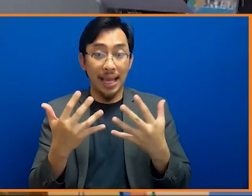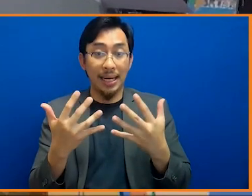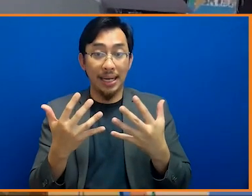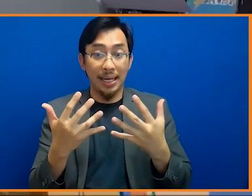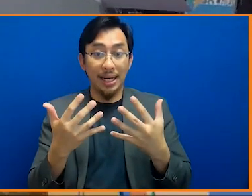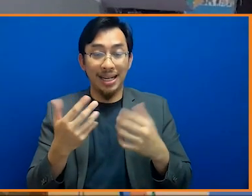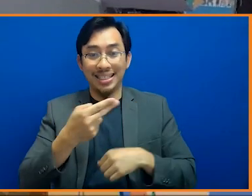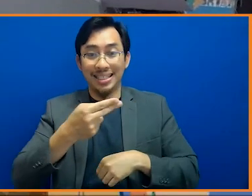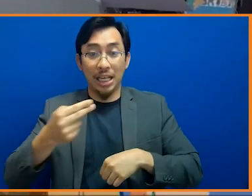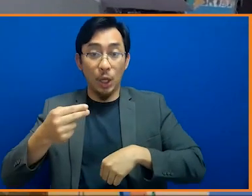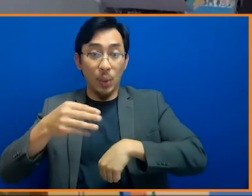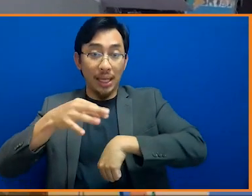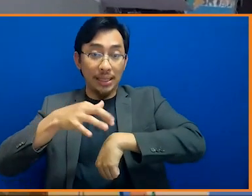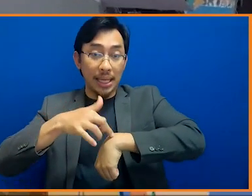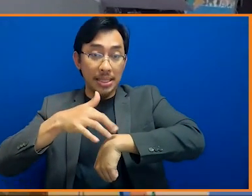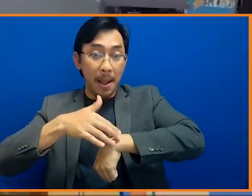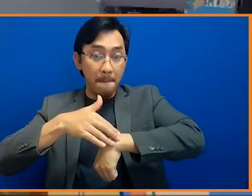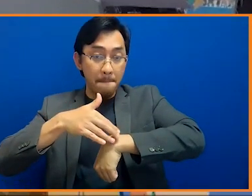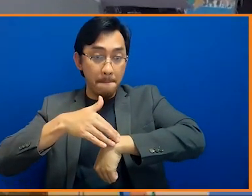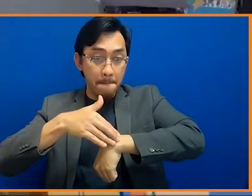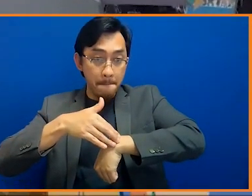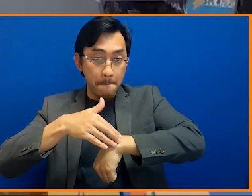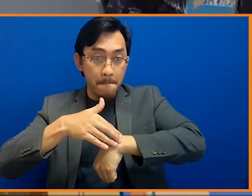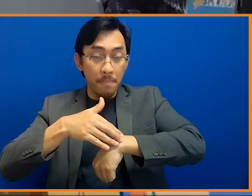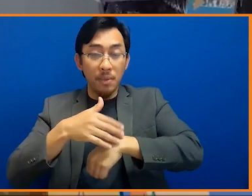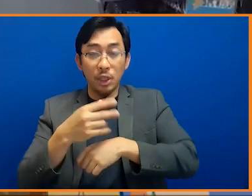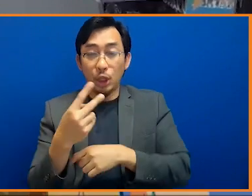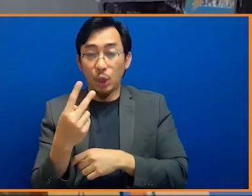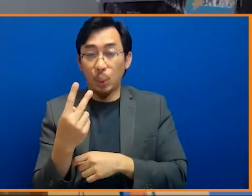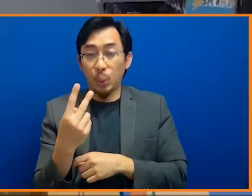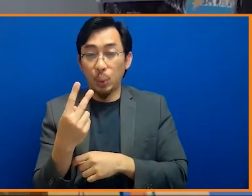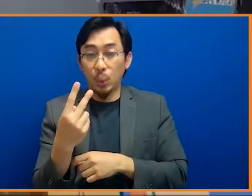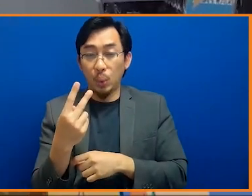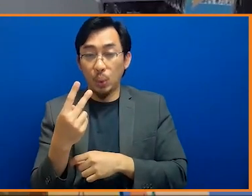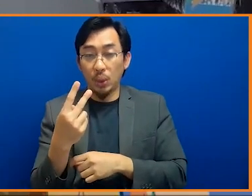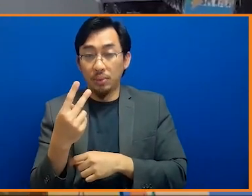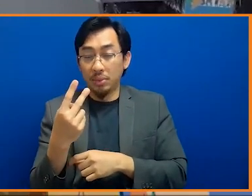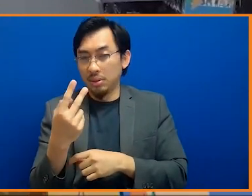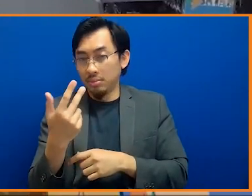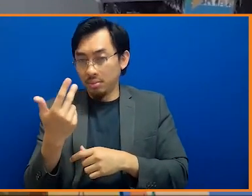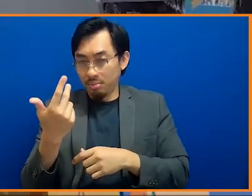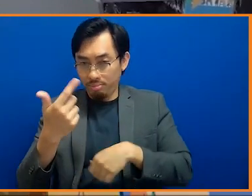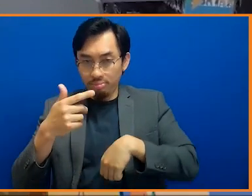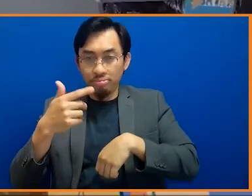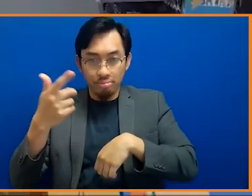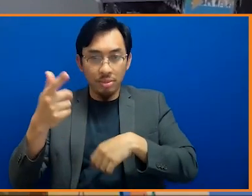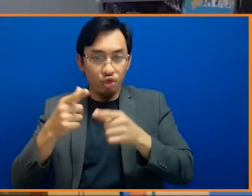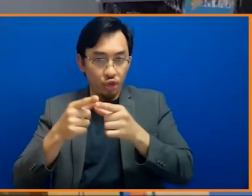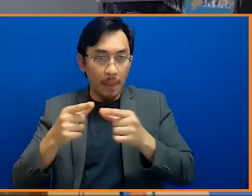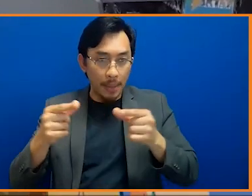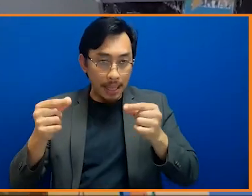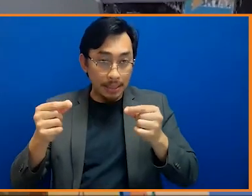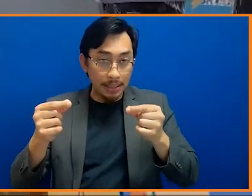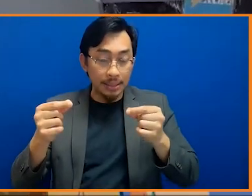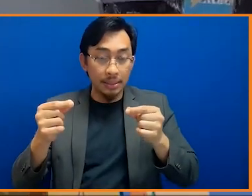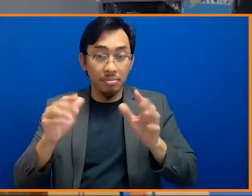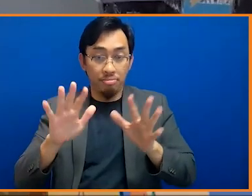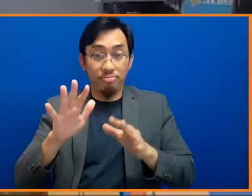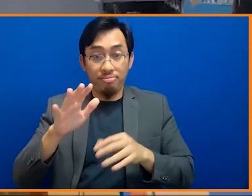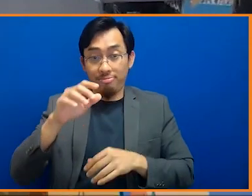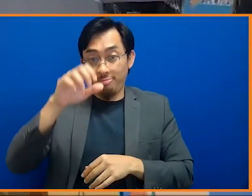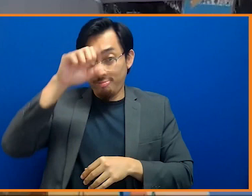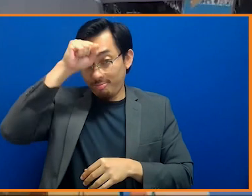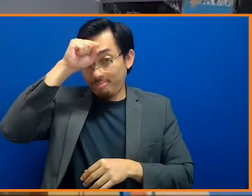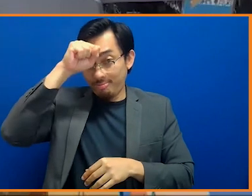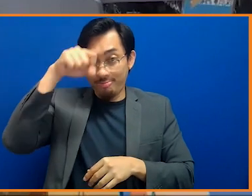10 o'clock Western Indonesia time, or plus 2 hours for Japanese Standard Time.